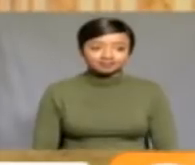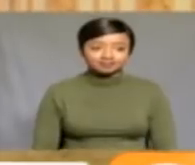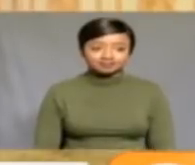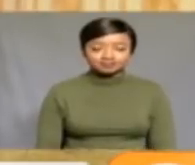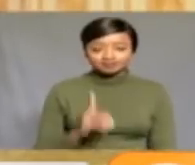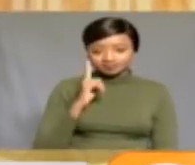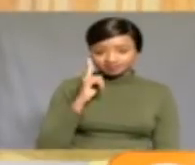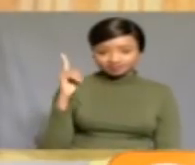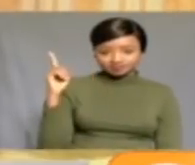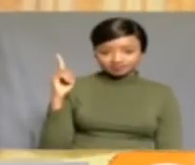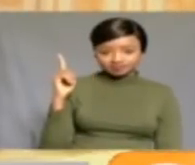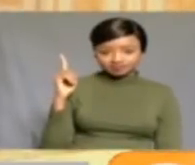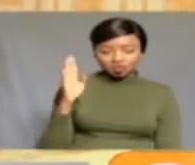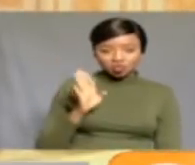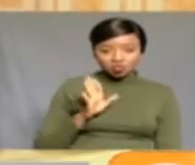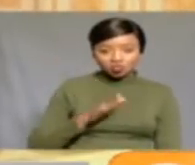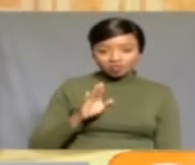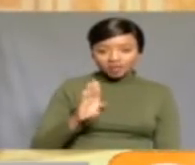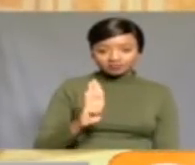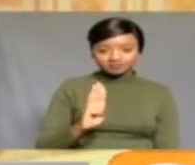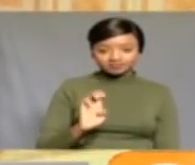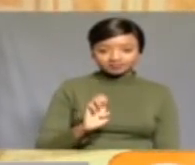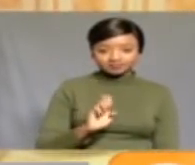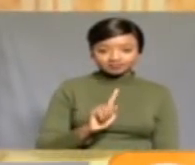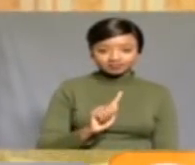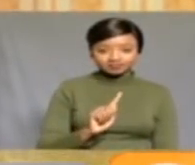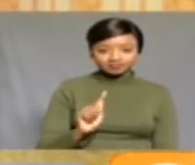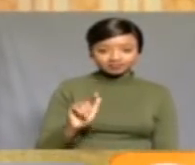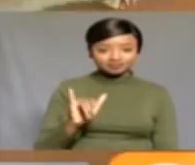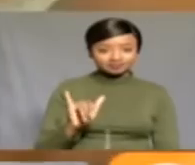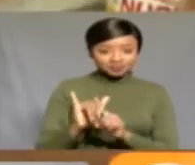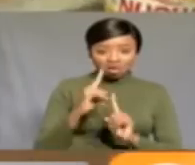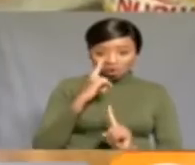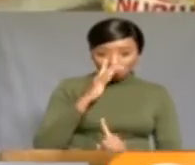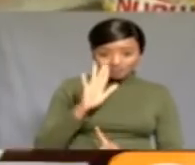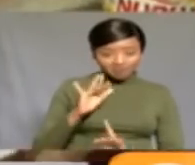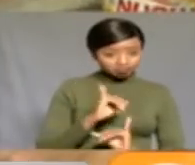We meet Betty Wanjiku at their home in Thika carrying out house chores.